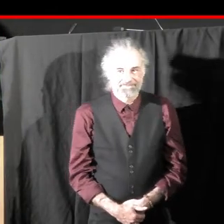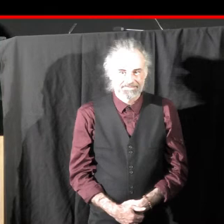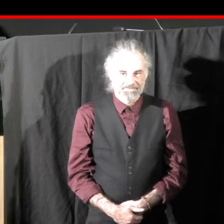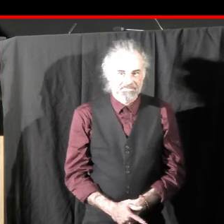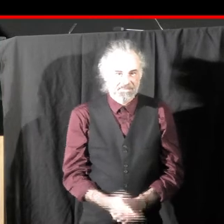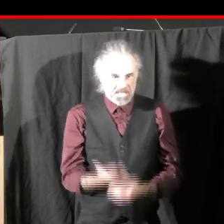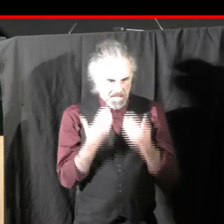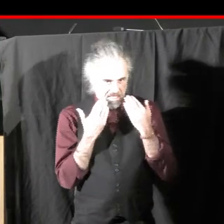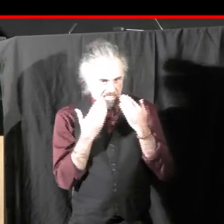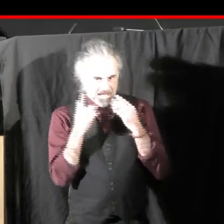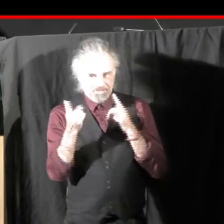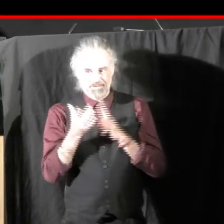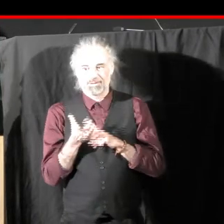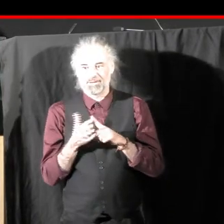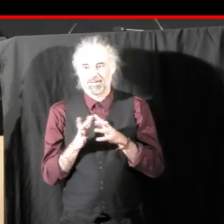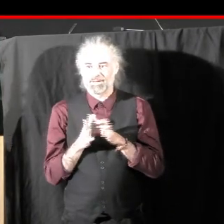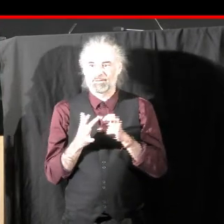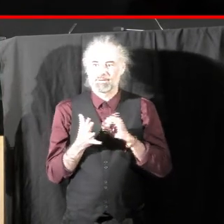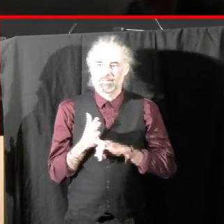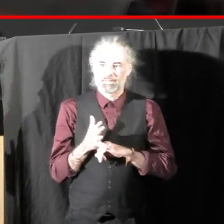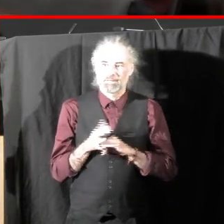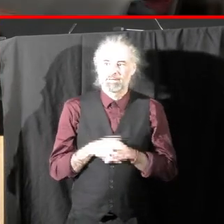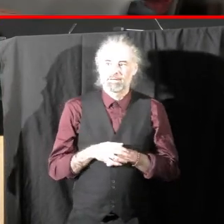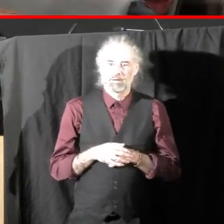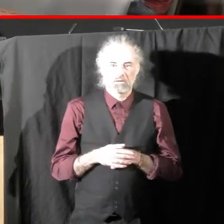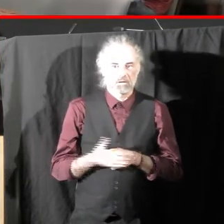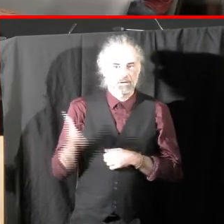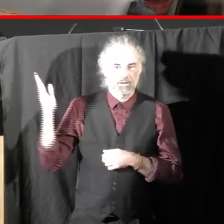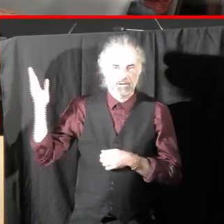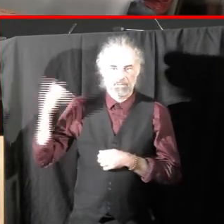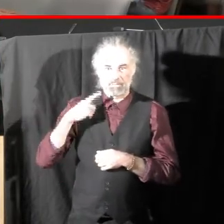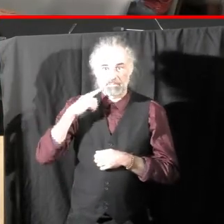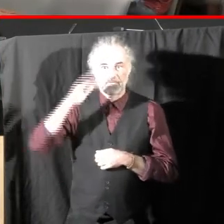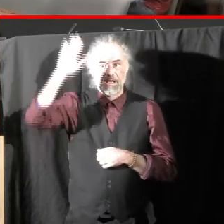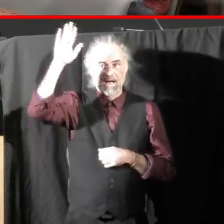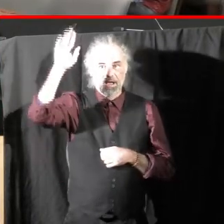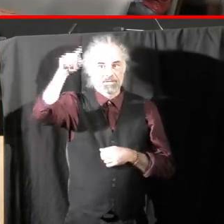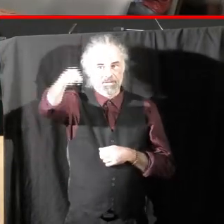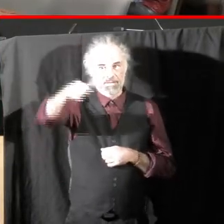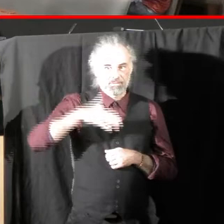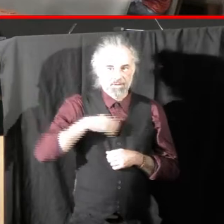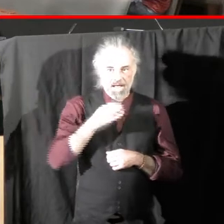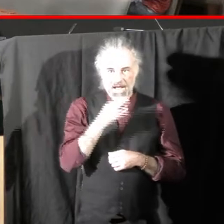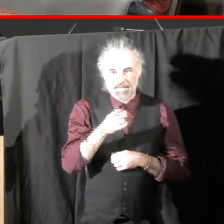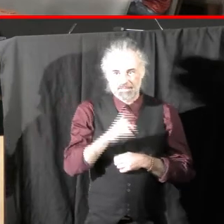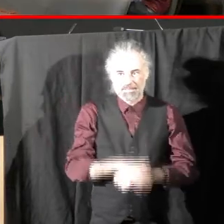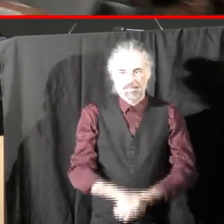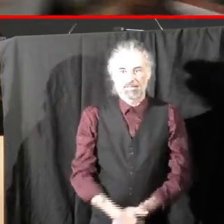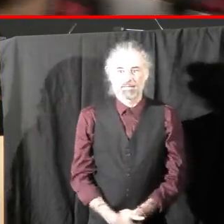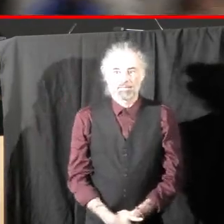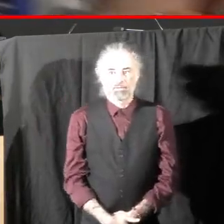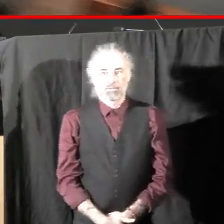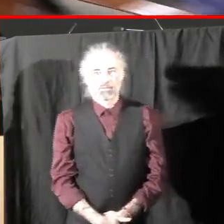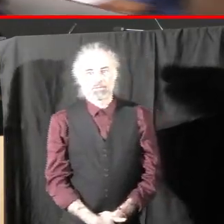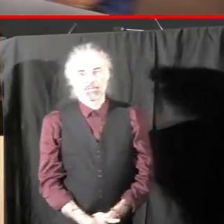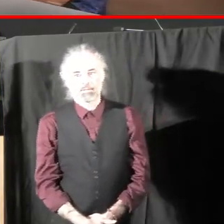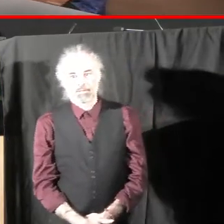Thank you, Lewis. Up here, there was someone with their hand up, something they wanted to ask. Go over this way, okay.